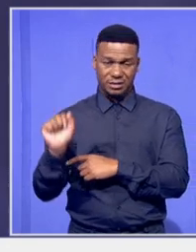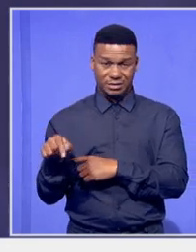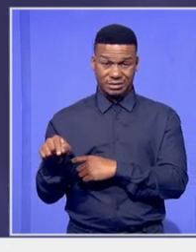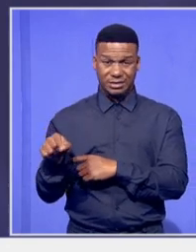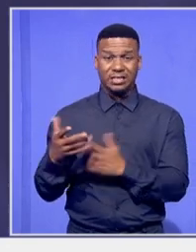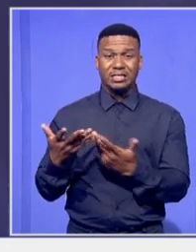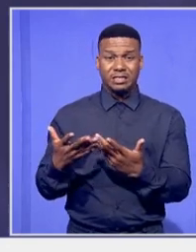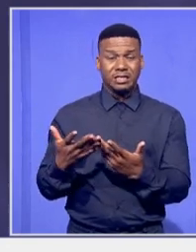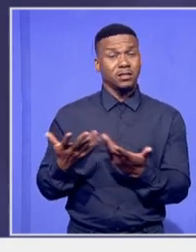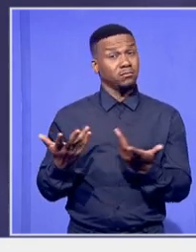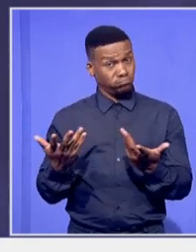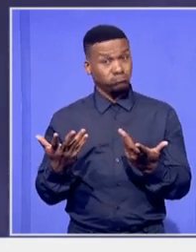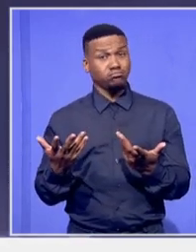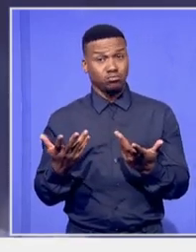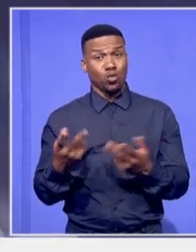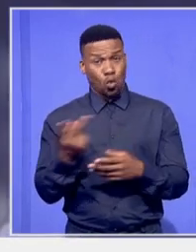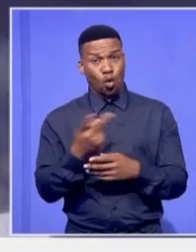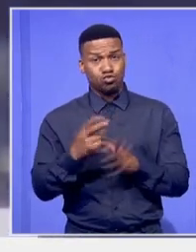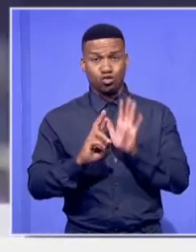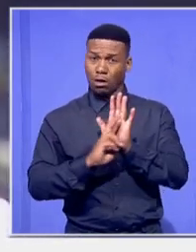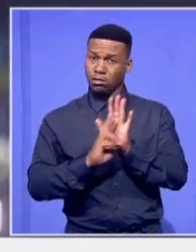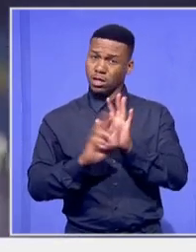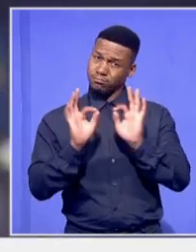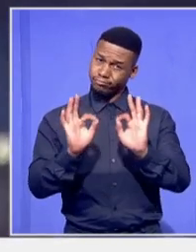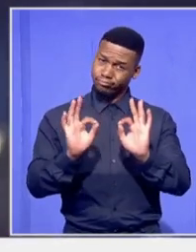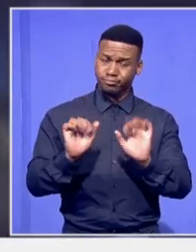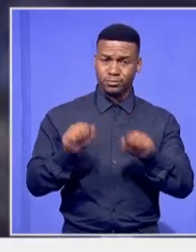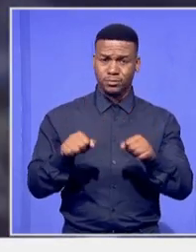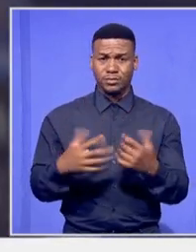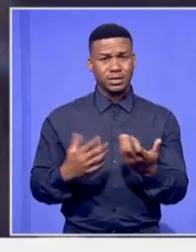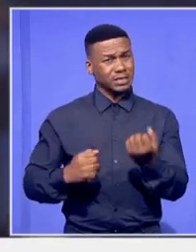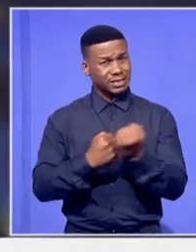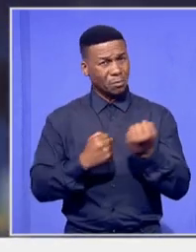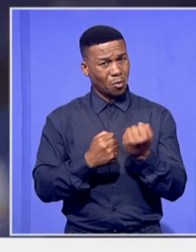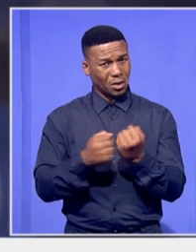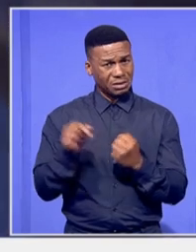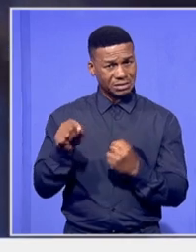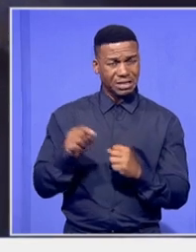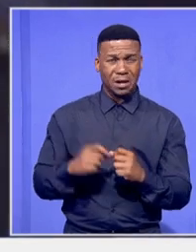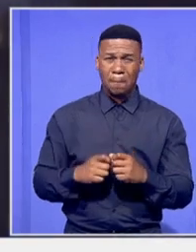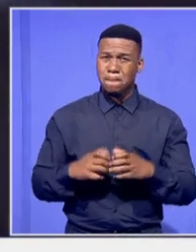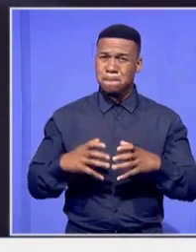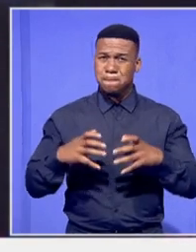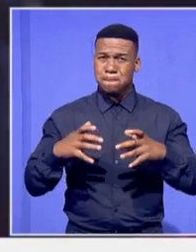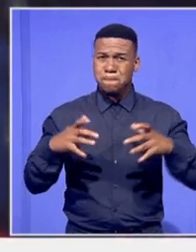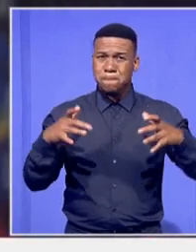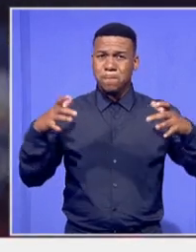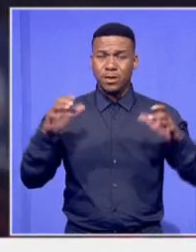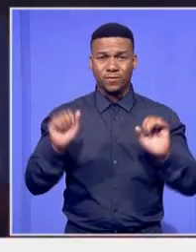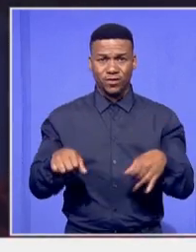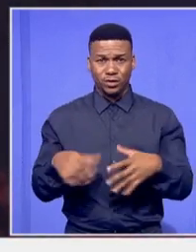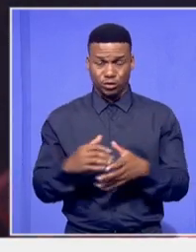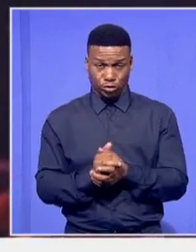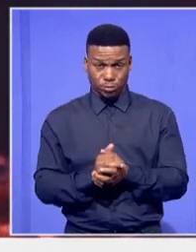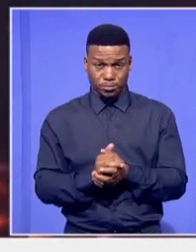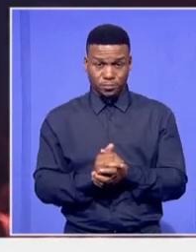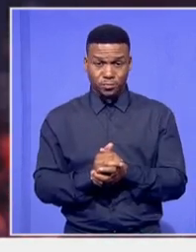DA, as our support there grew in the last by-election